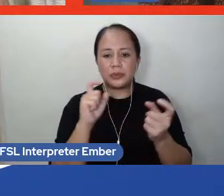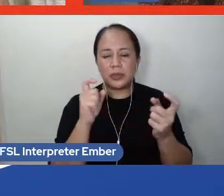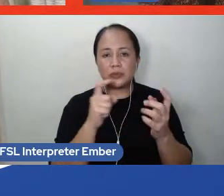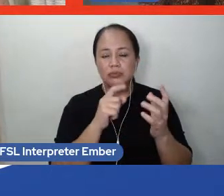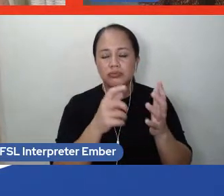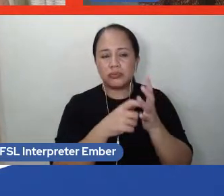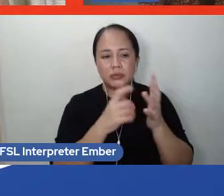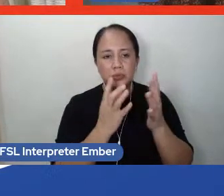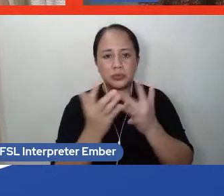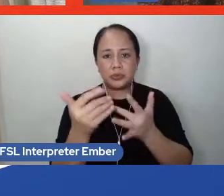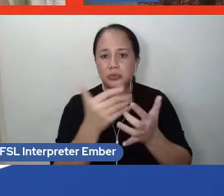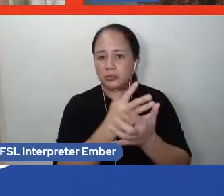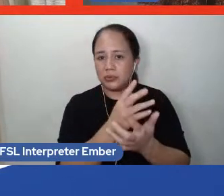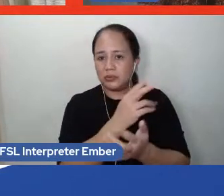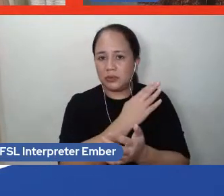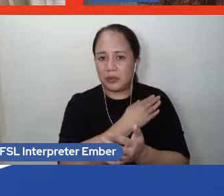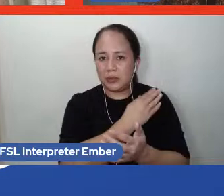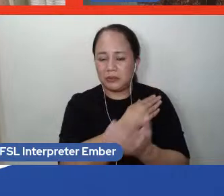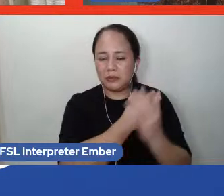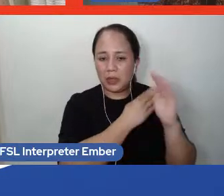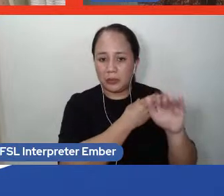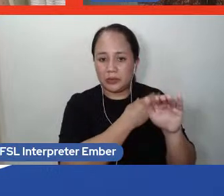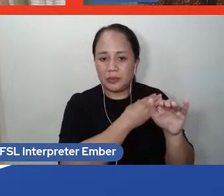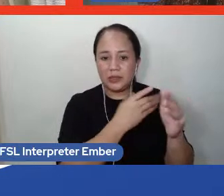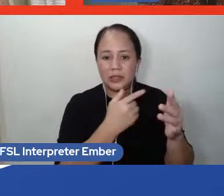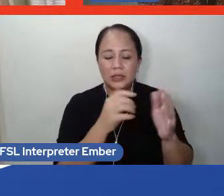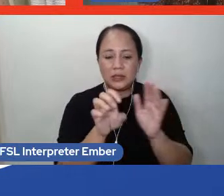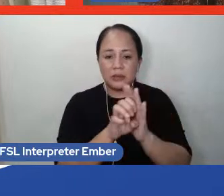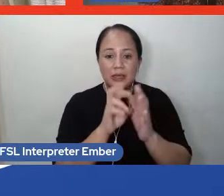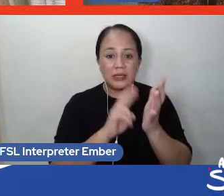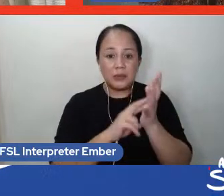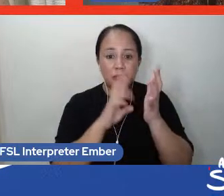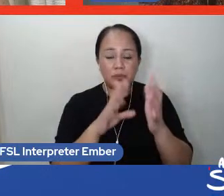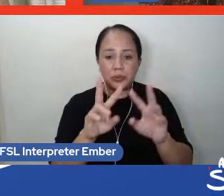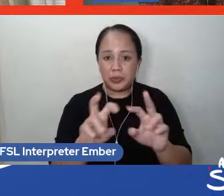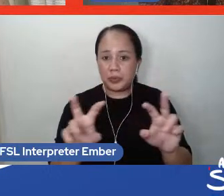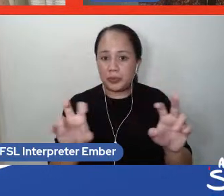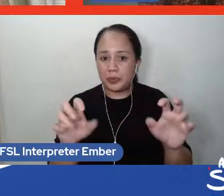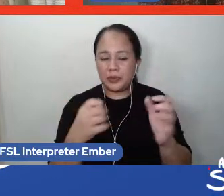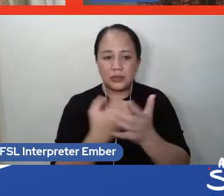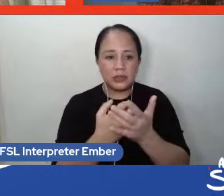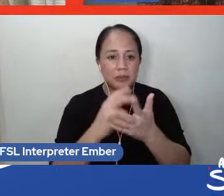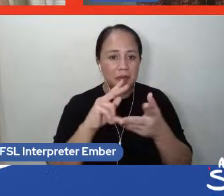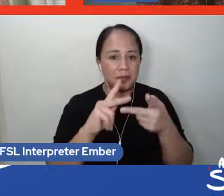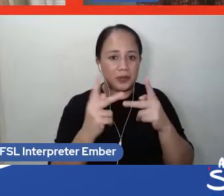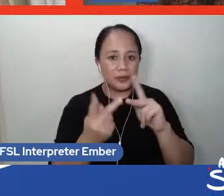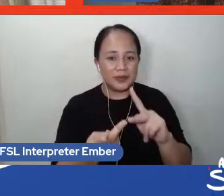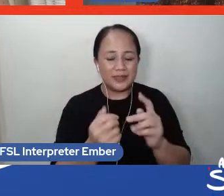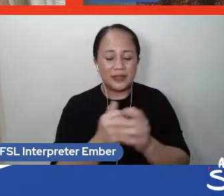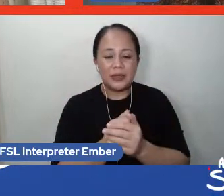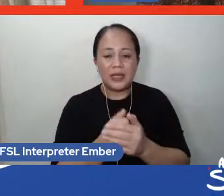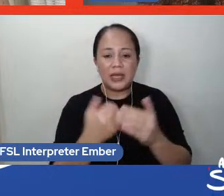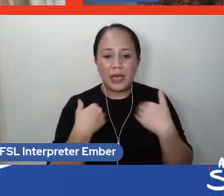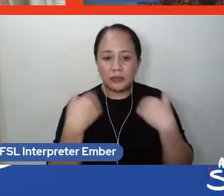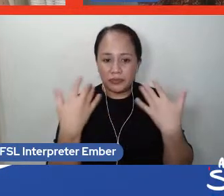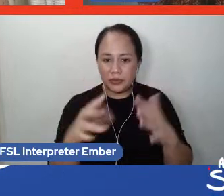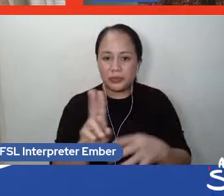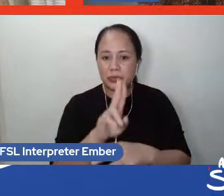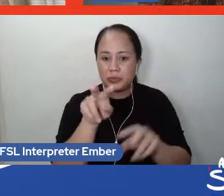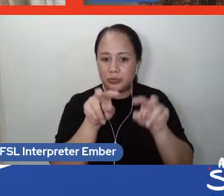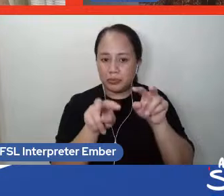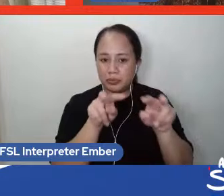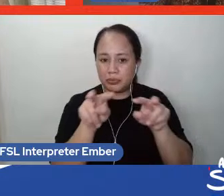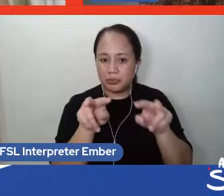and accountability. For example, reporters, researchers, academic partners have used this to monitor